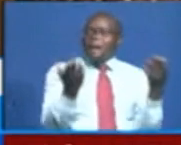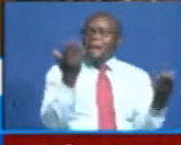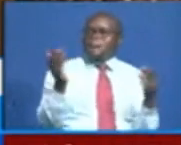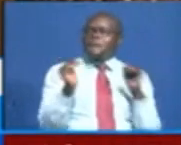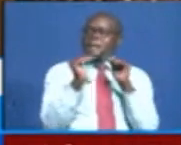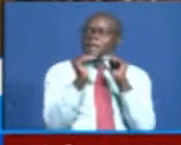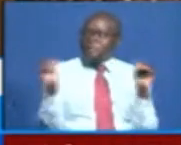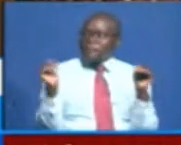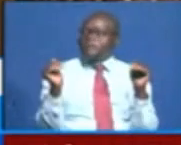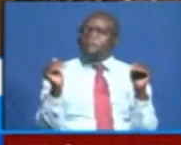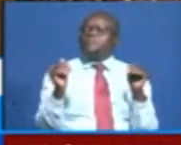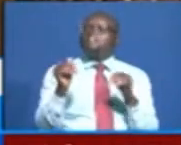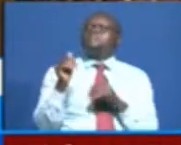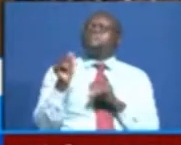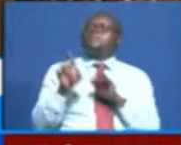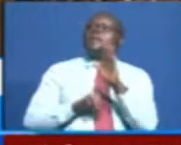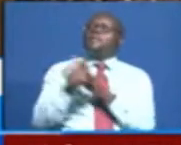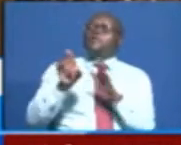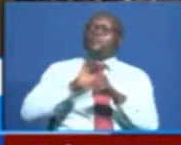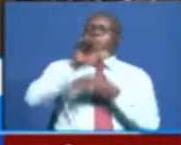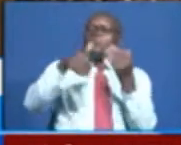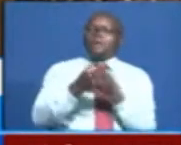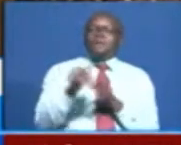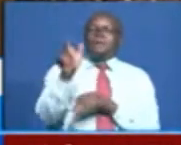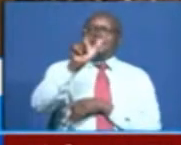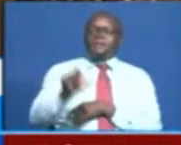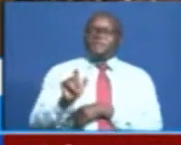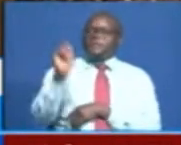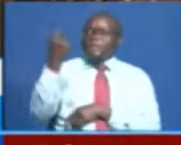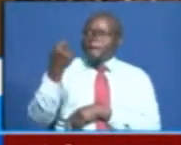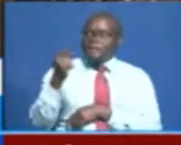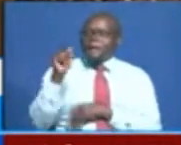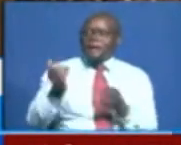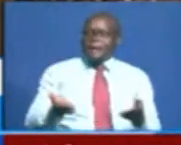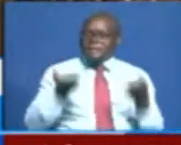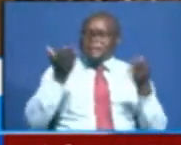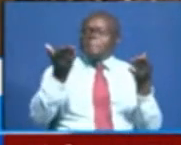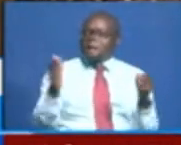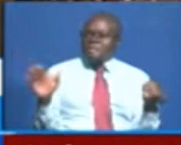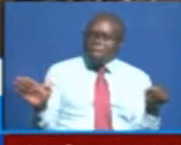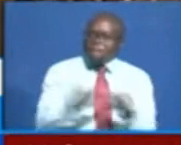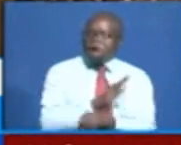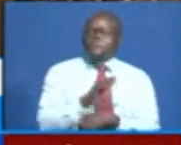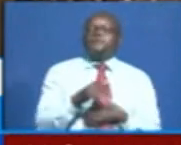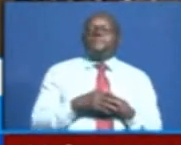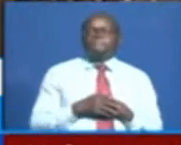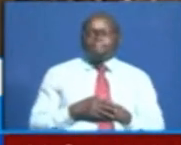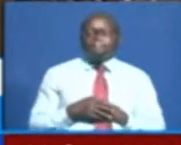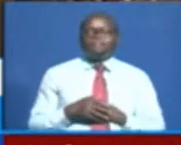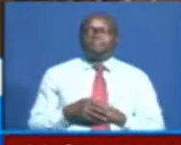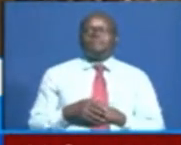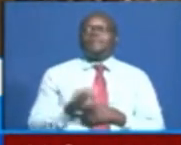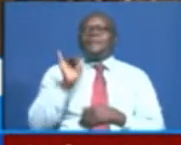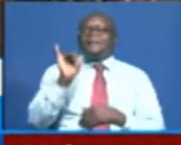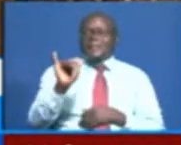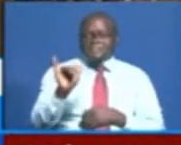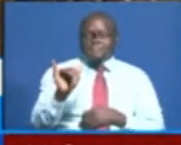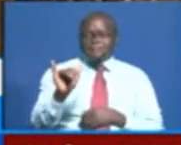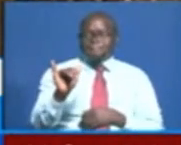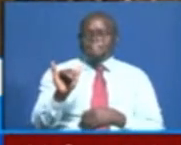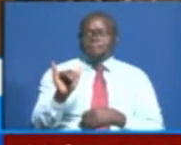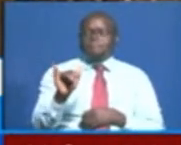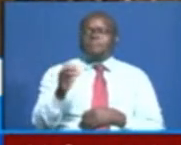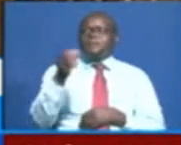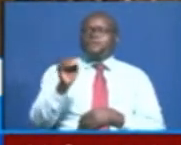and just development in all regions of Kenya. I can submit without fear of contradiction that so